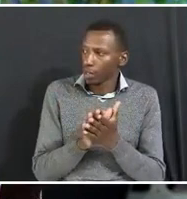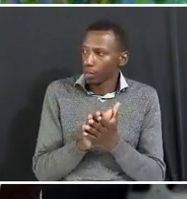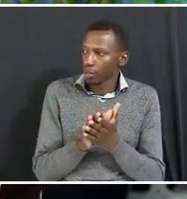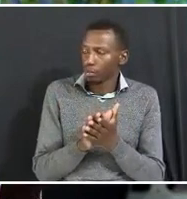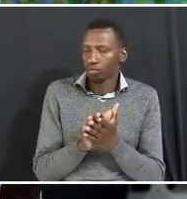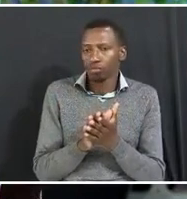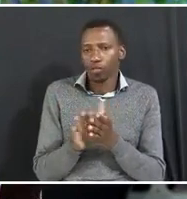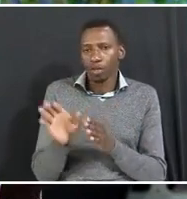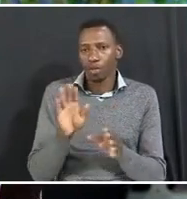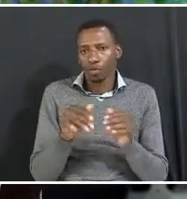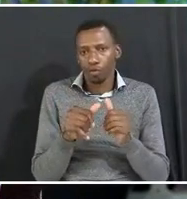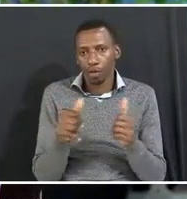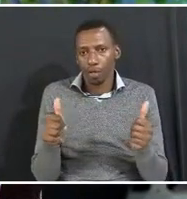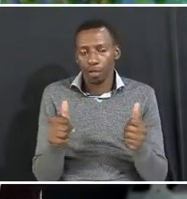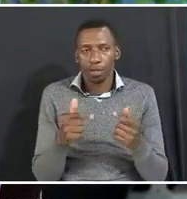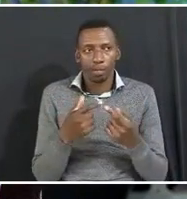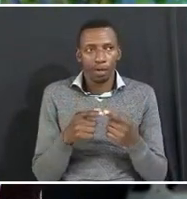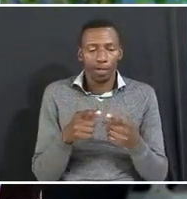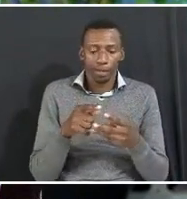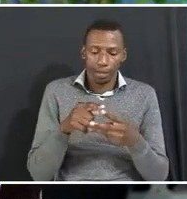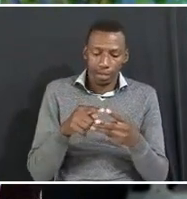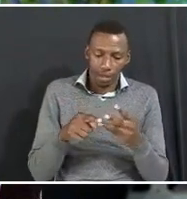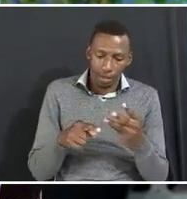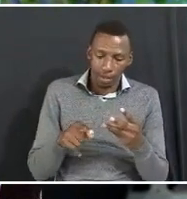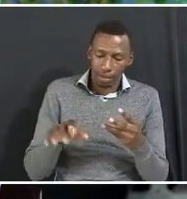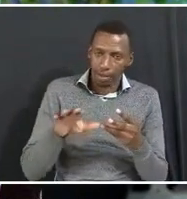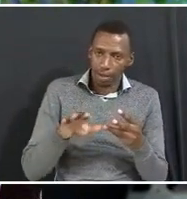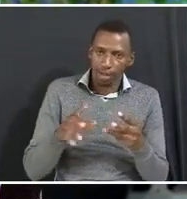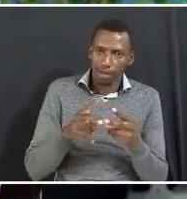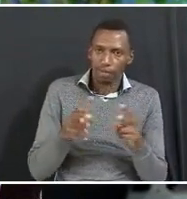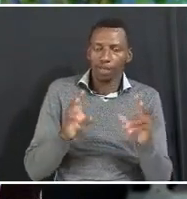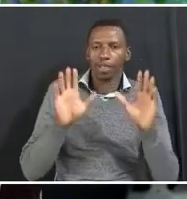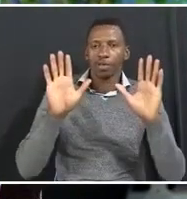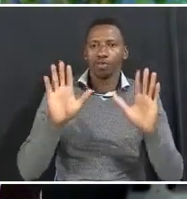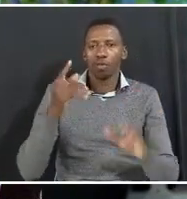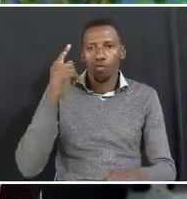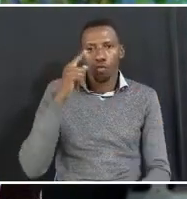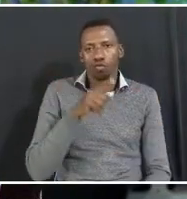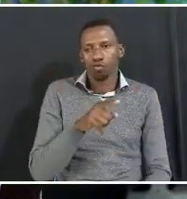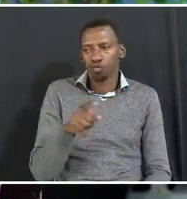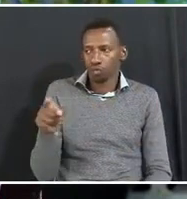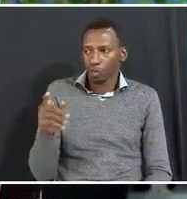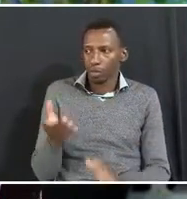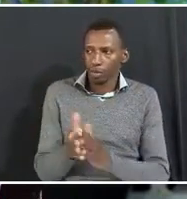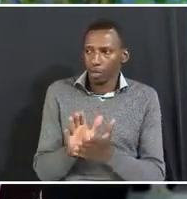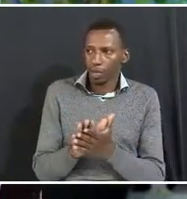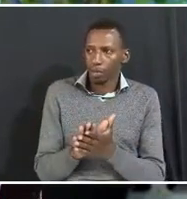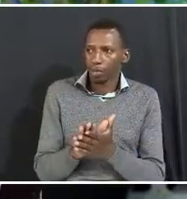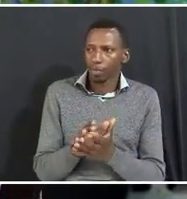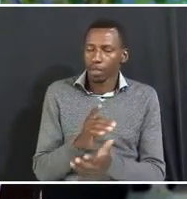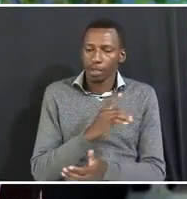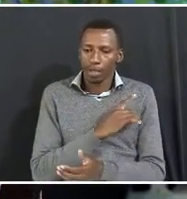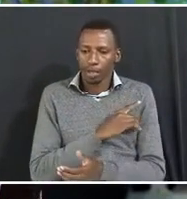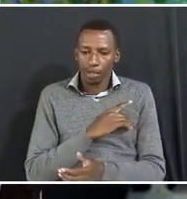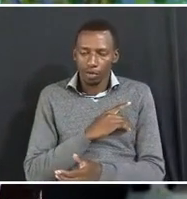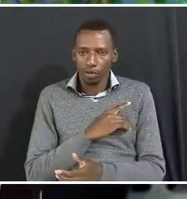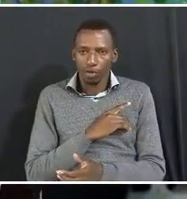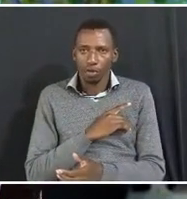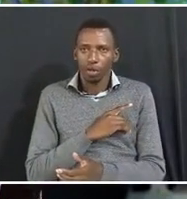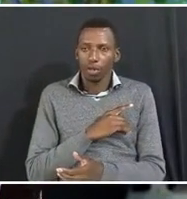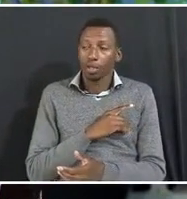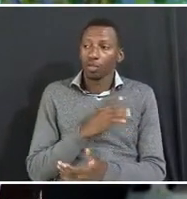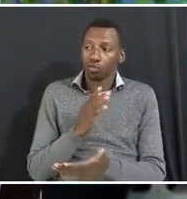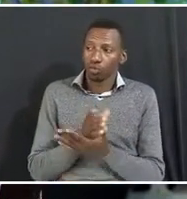deaconess should be, but basically those three areas are very important for you to become a deaconess. And by the way, we need very